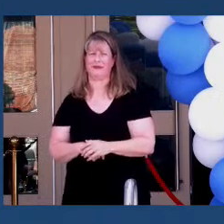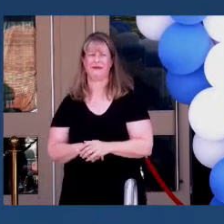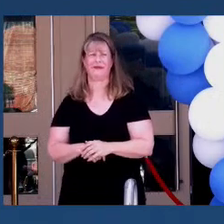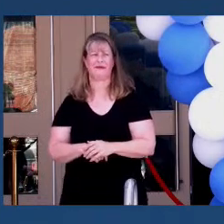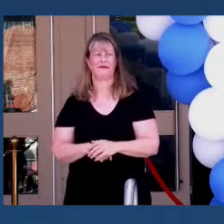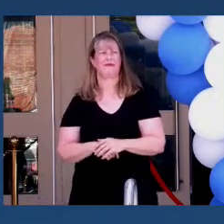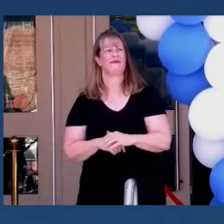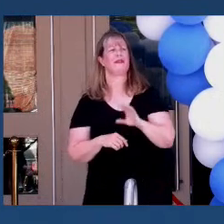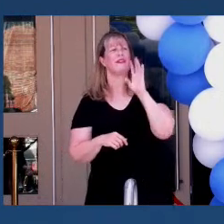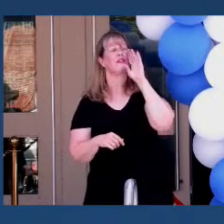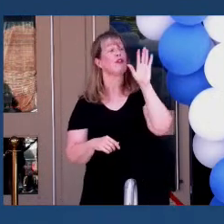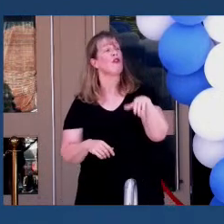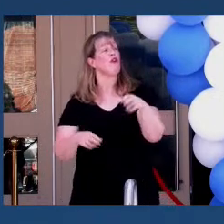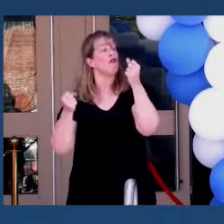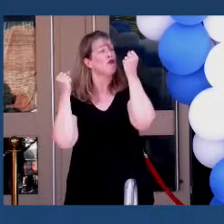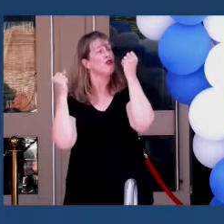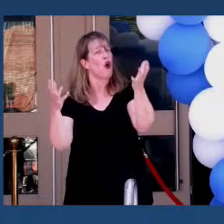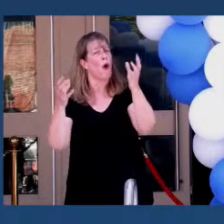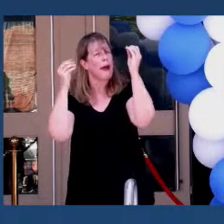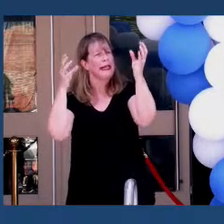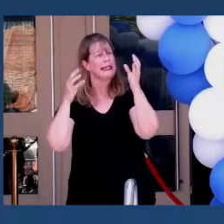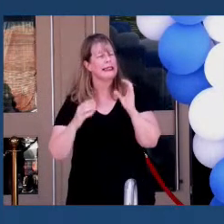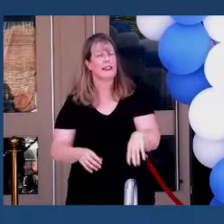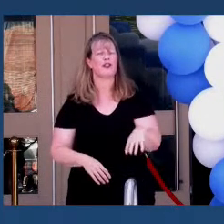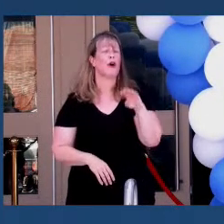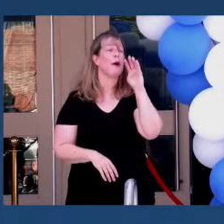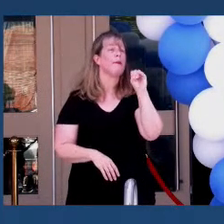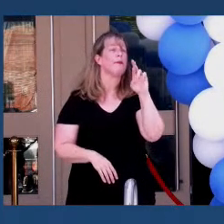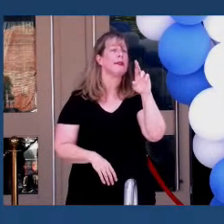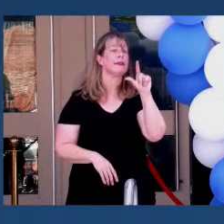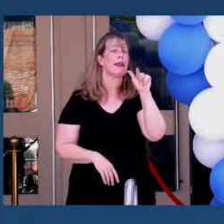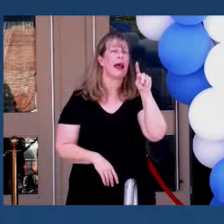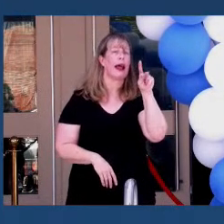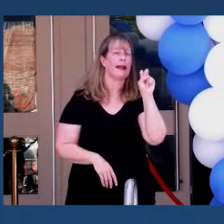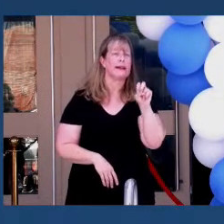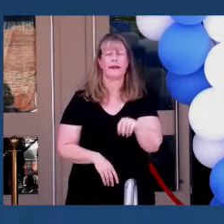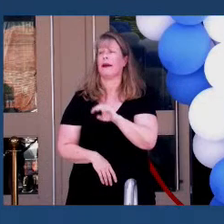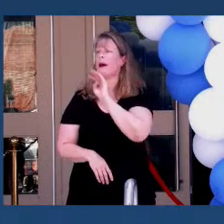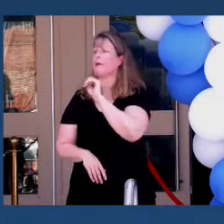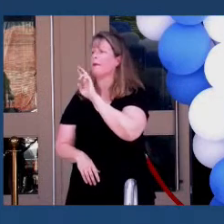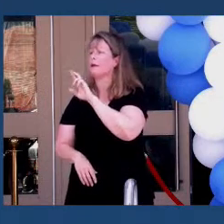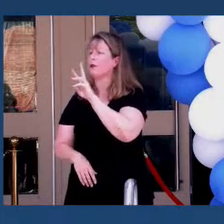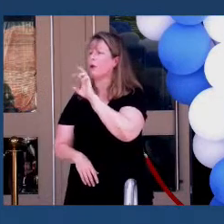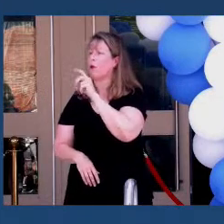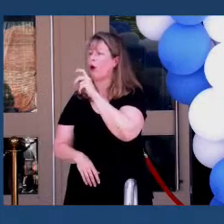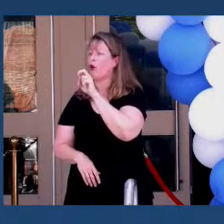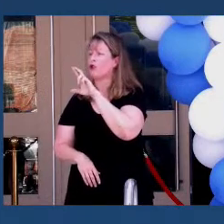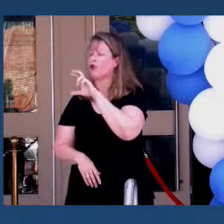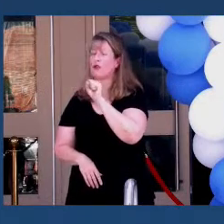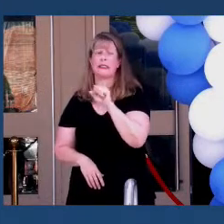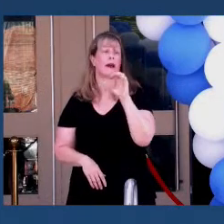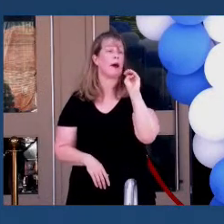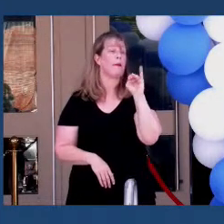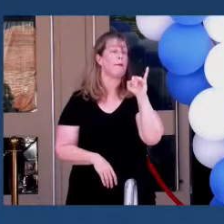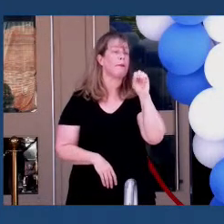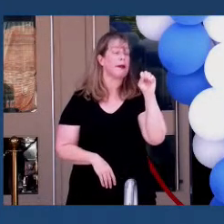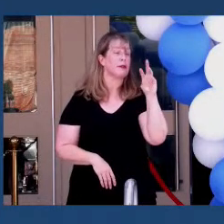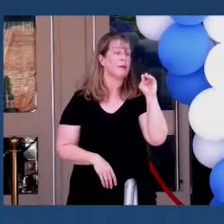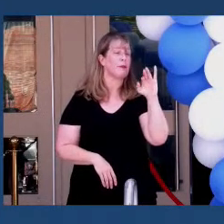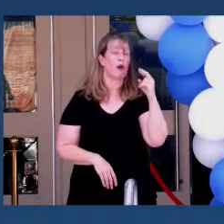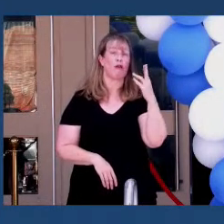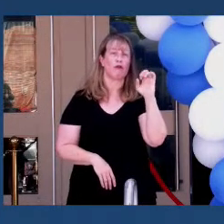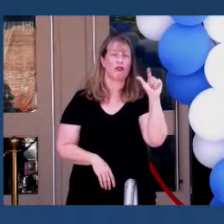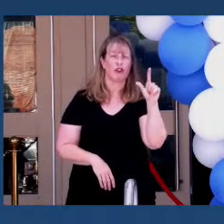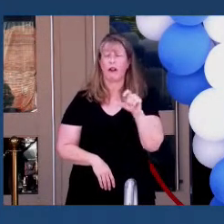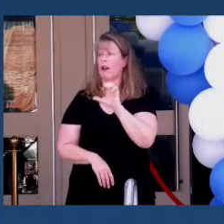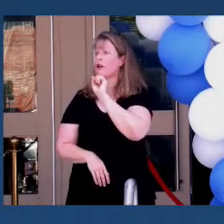teachers like Miss Legg, Mr. Yilduzian, Mr. Waters, Miss Marshall, Miss Schreiber,